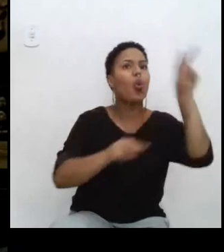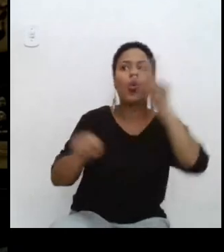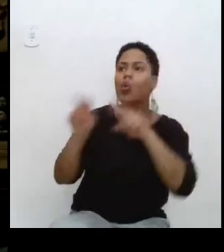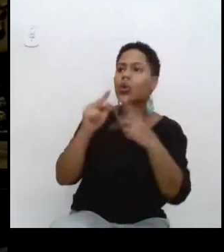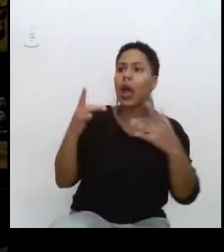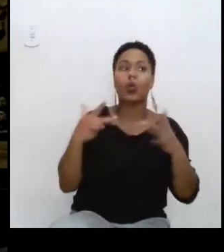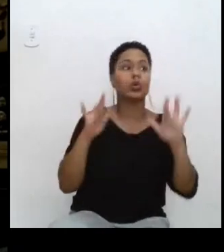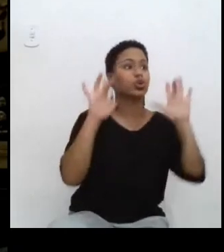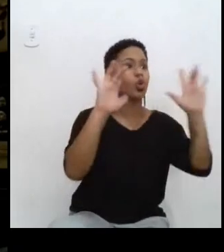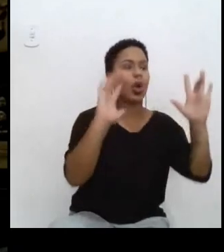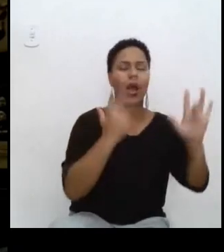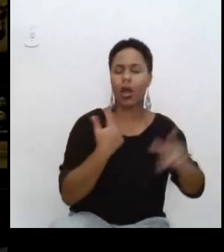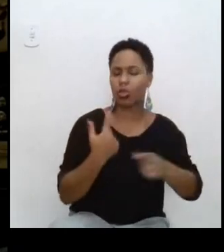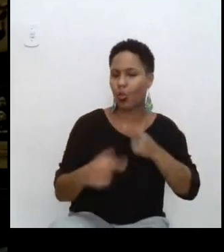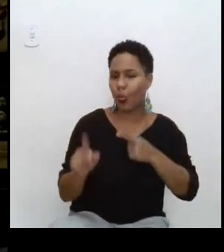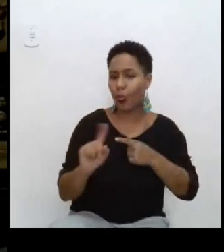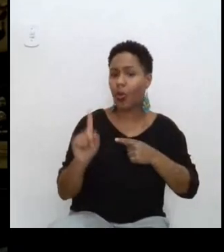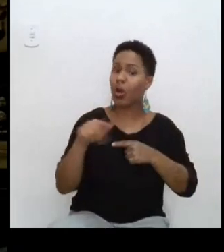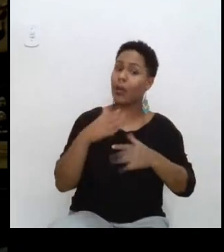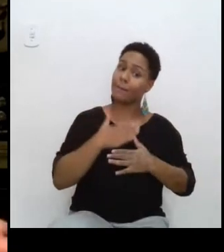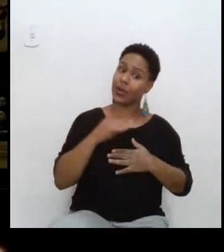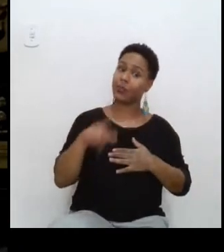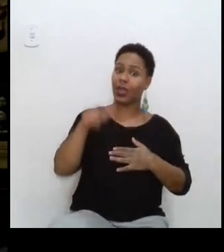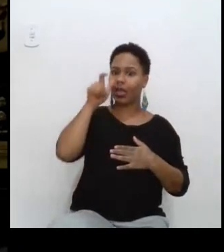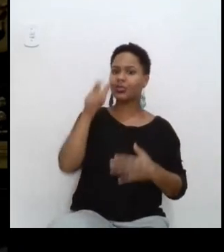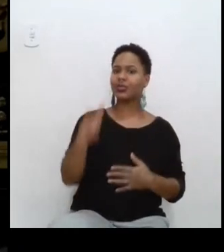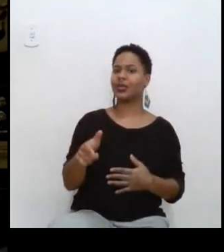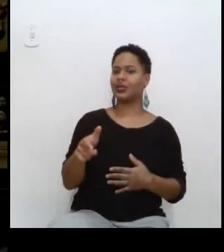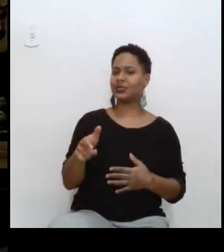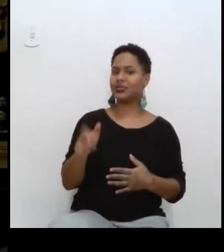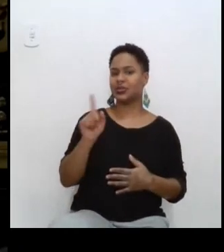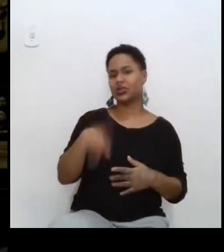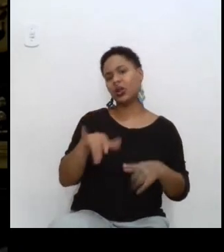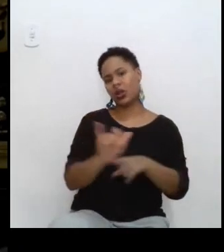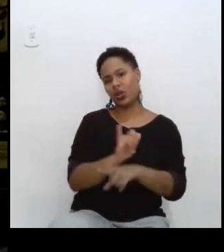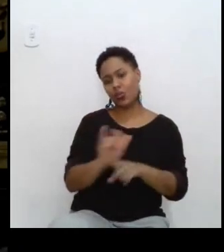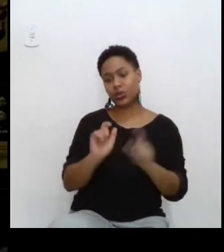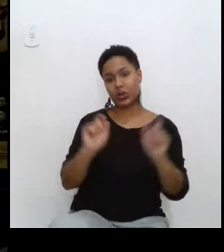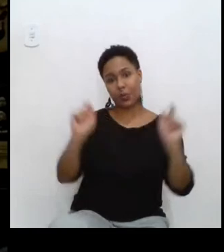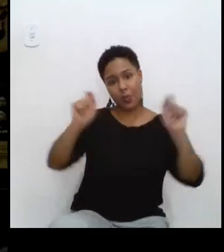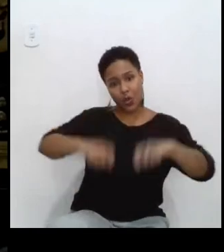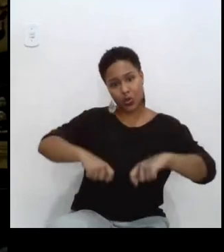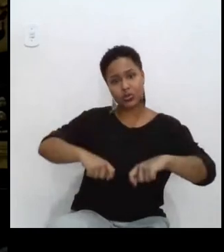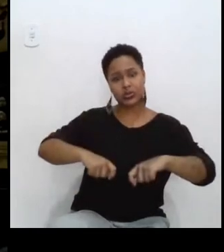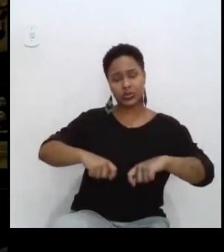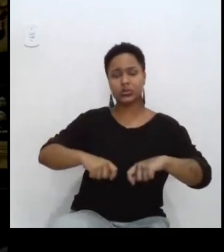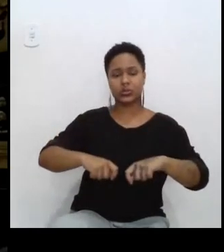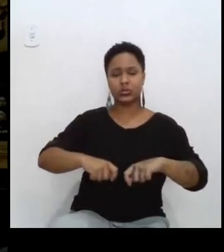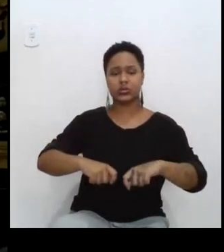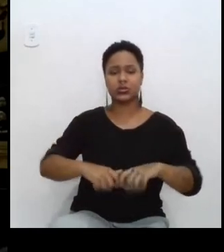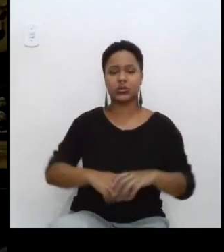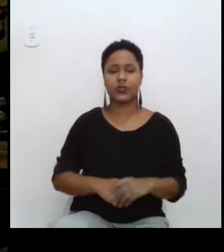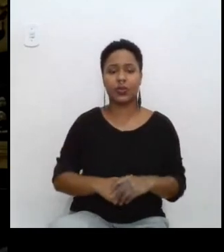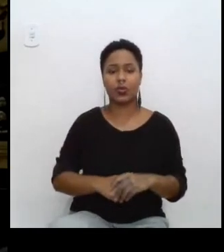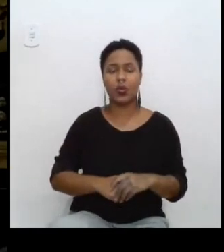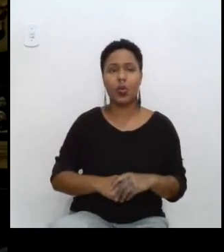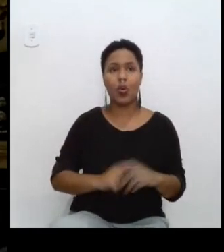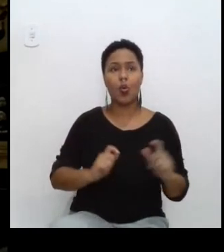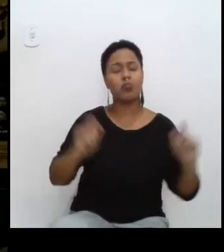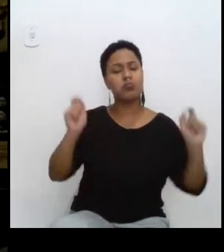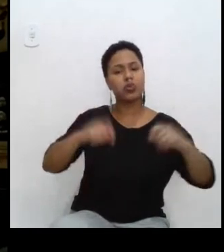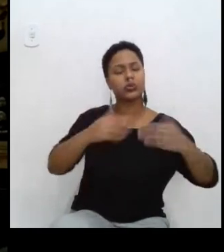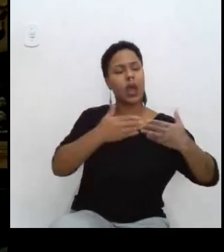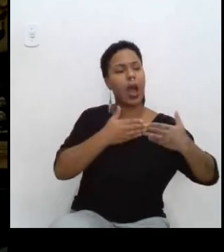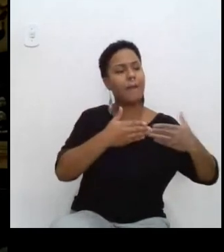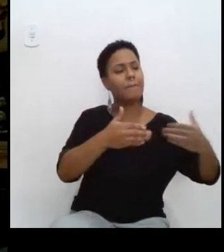in music Possible way to Open the door Down a Dark Hall solto e